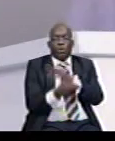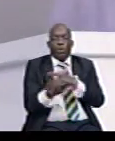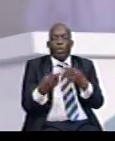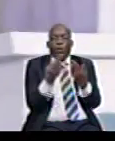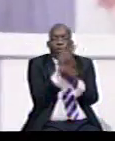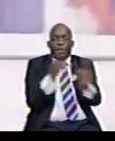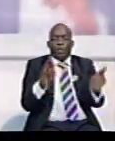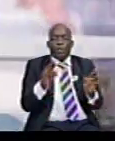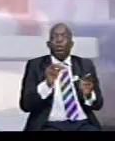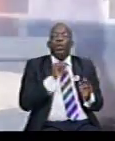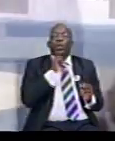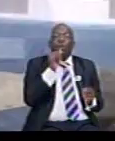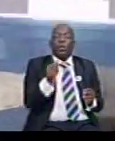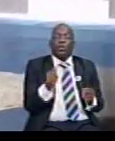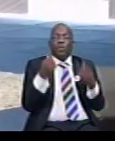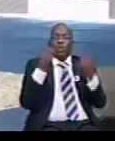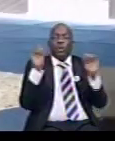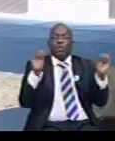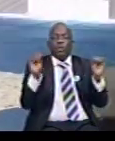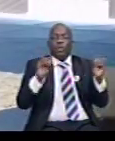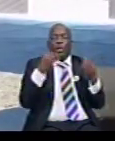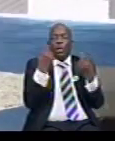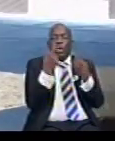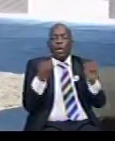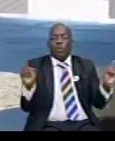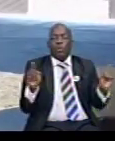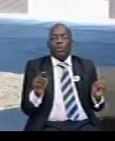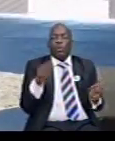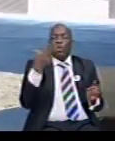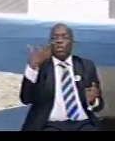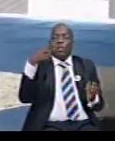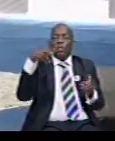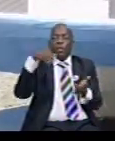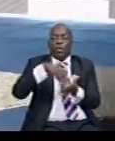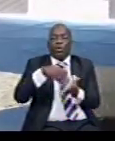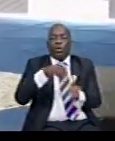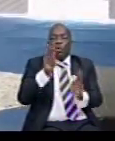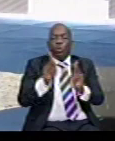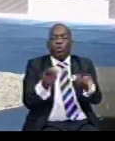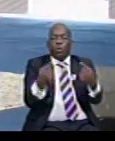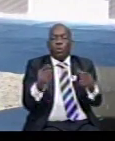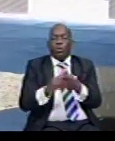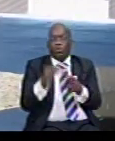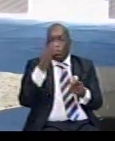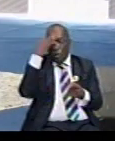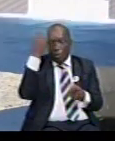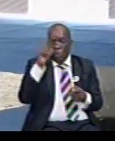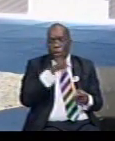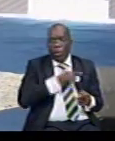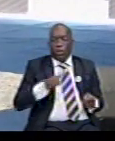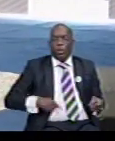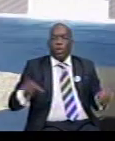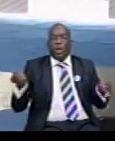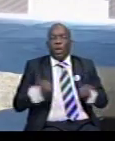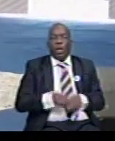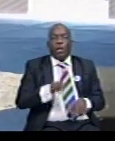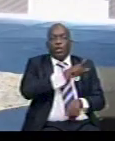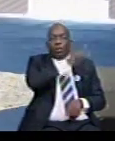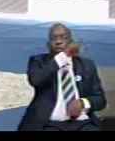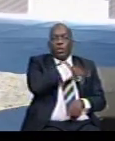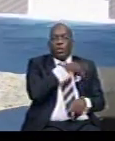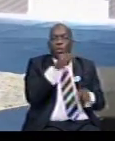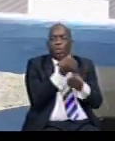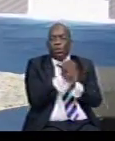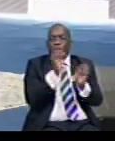then 3,000 people came to know the Lord as their personal Savior, because